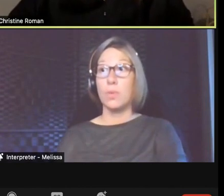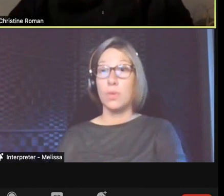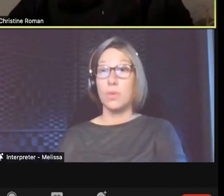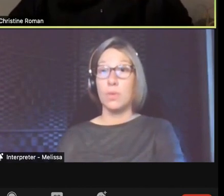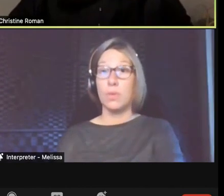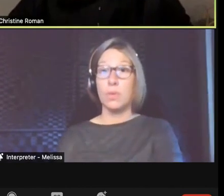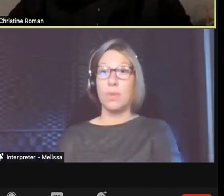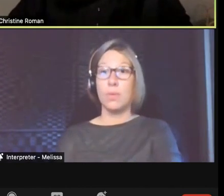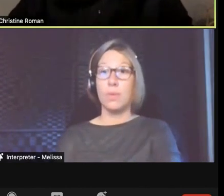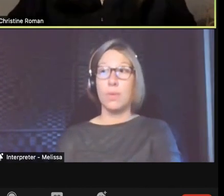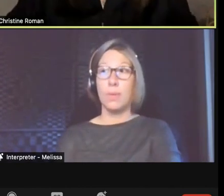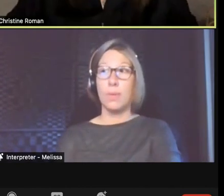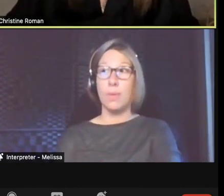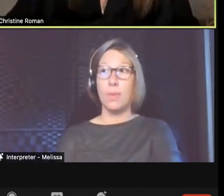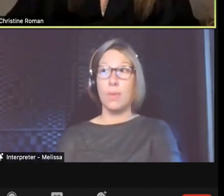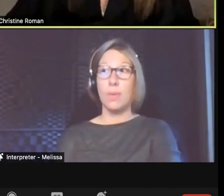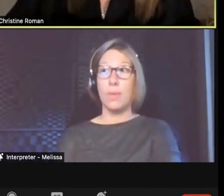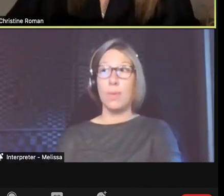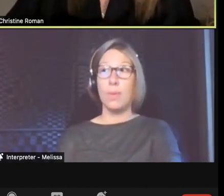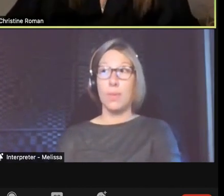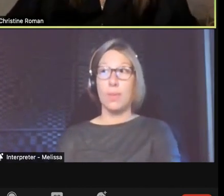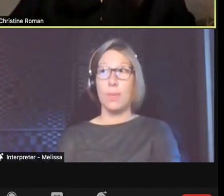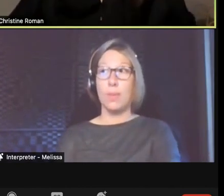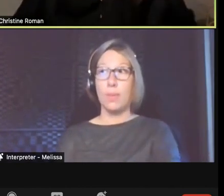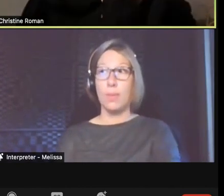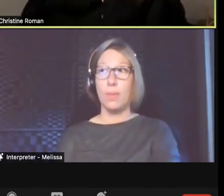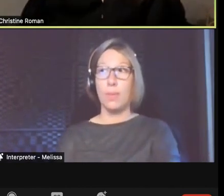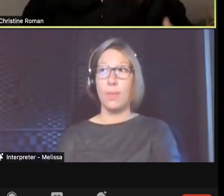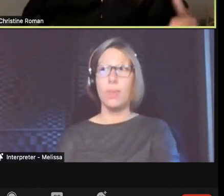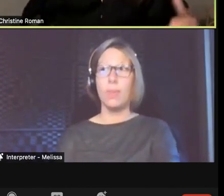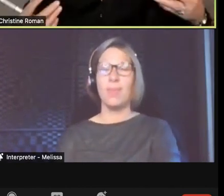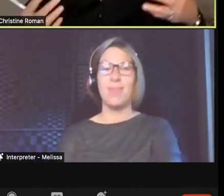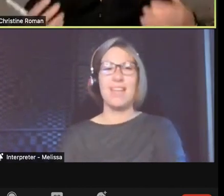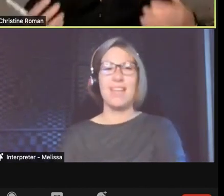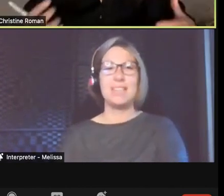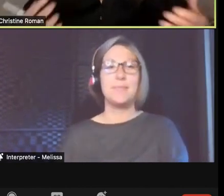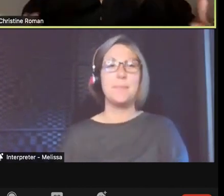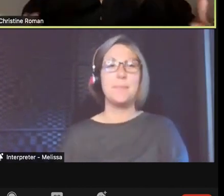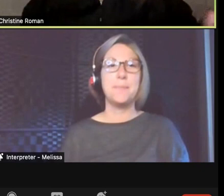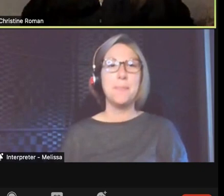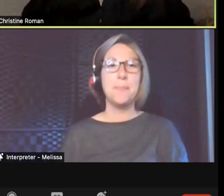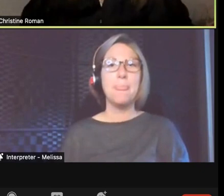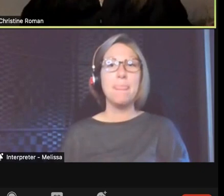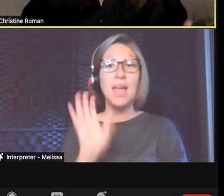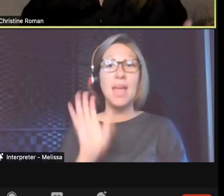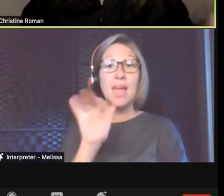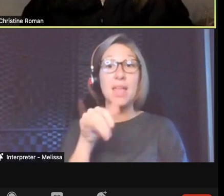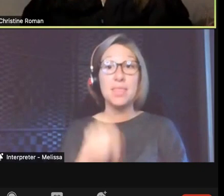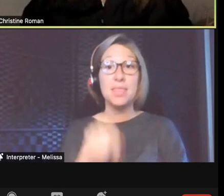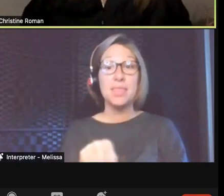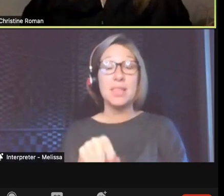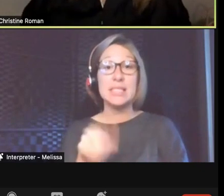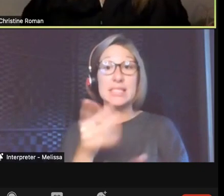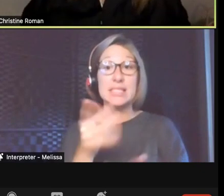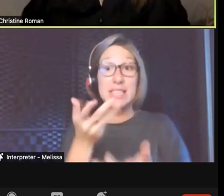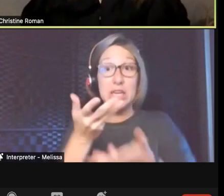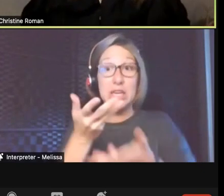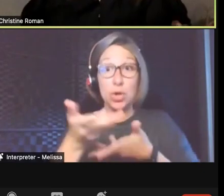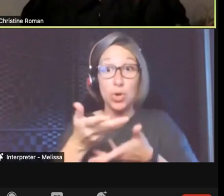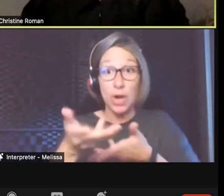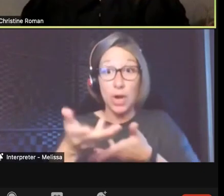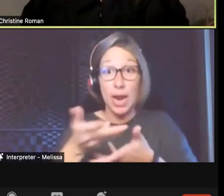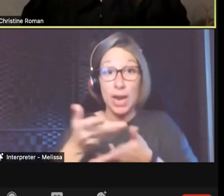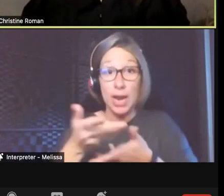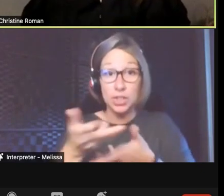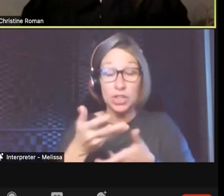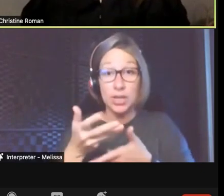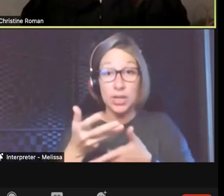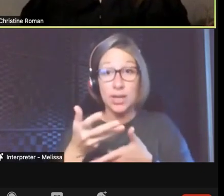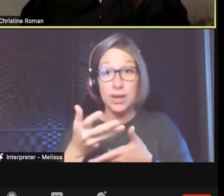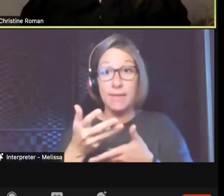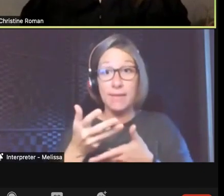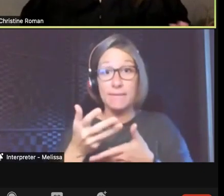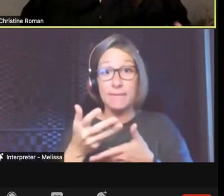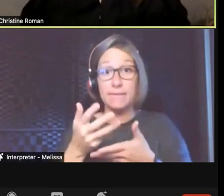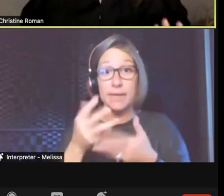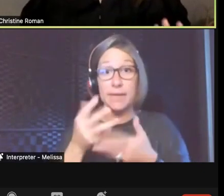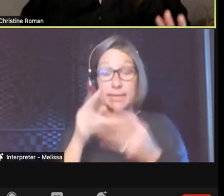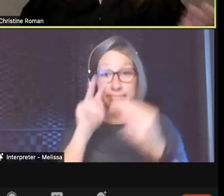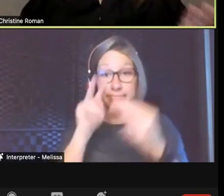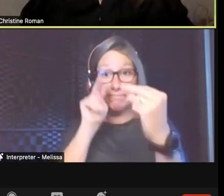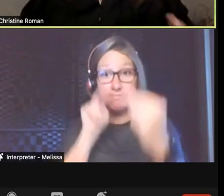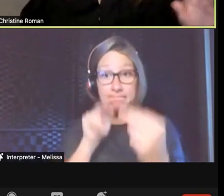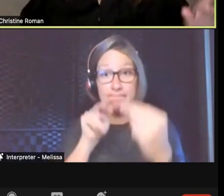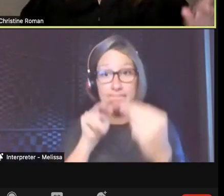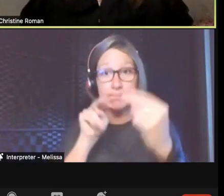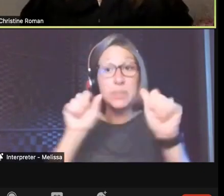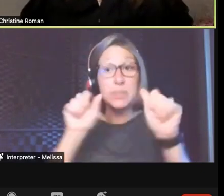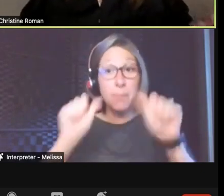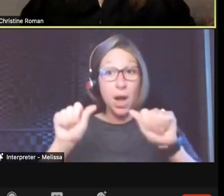interaction is possible, by the way. This interaction of eye-to-eye contact is possible. However, in